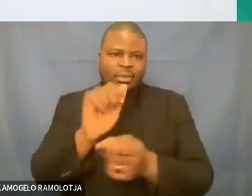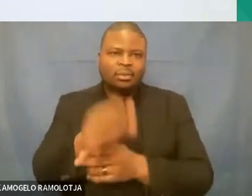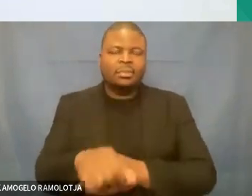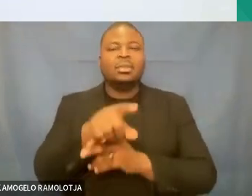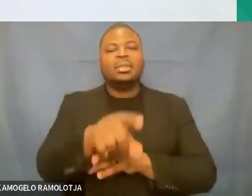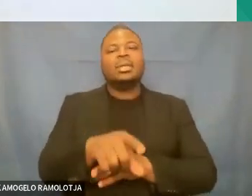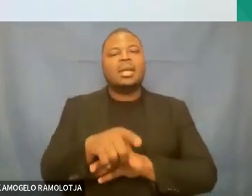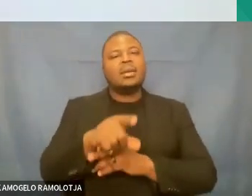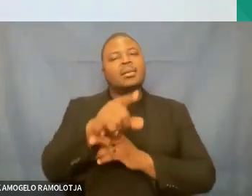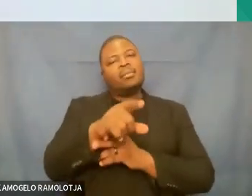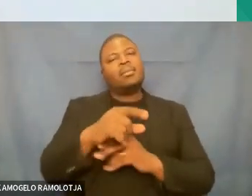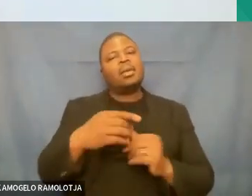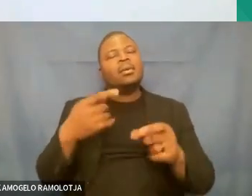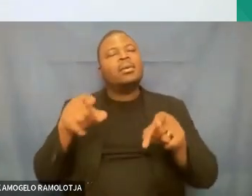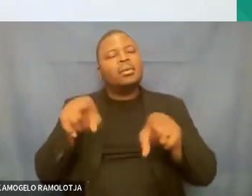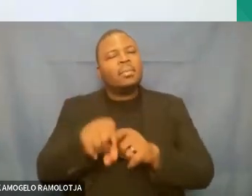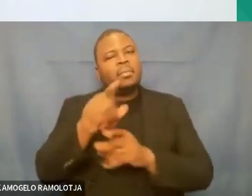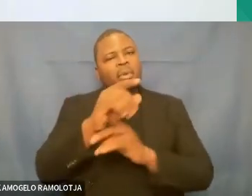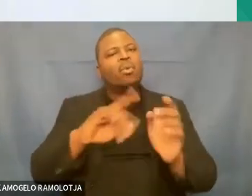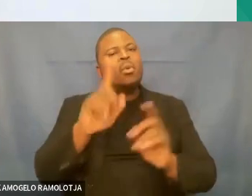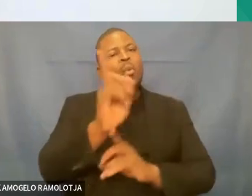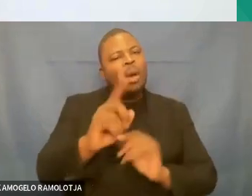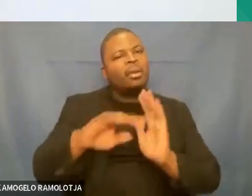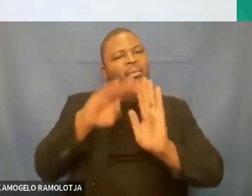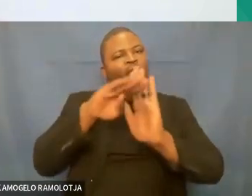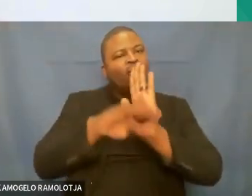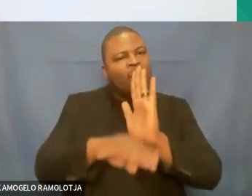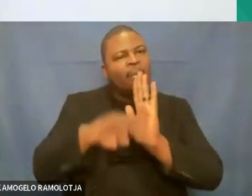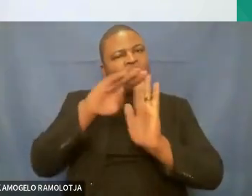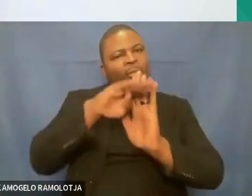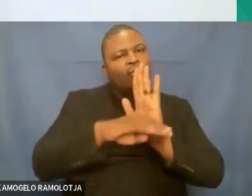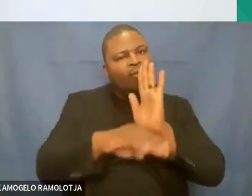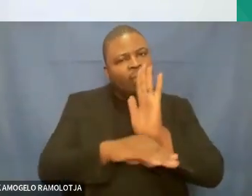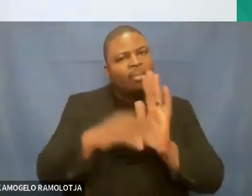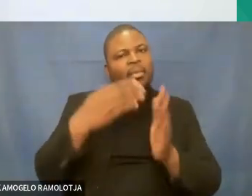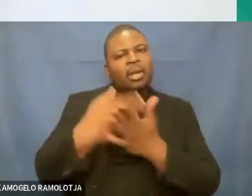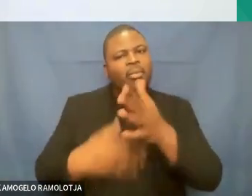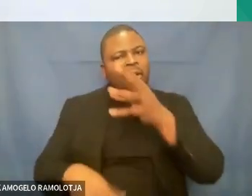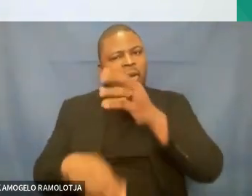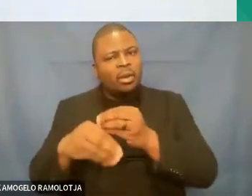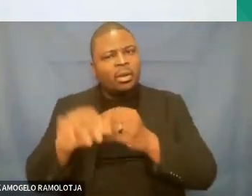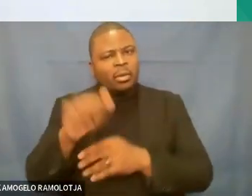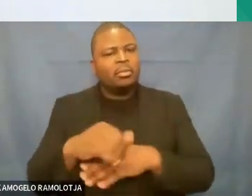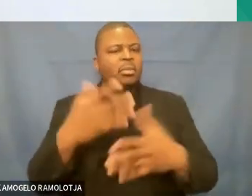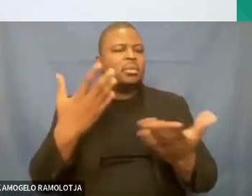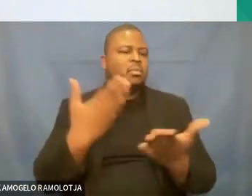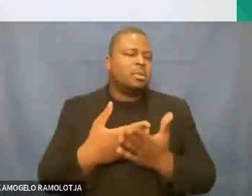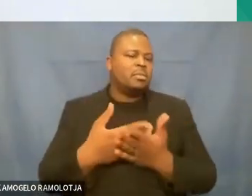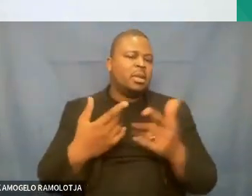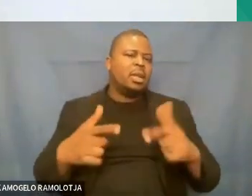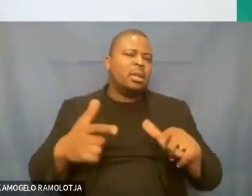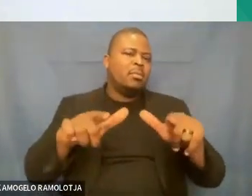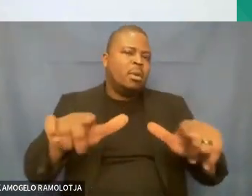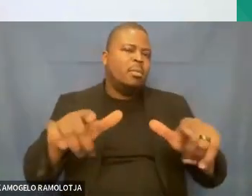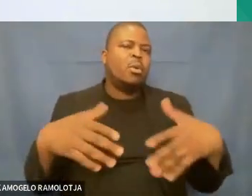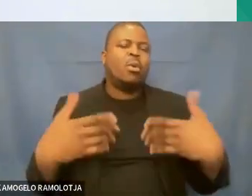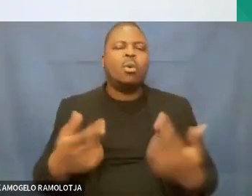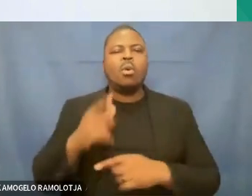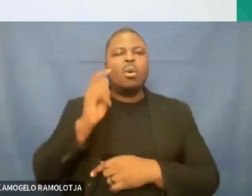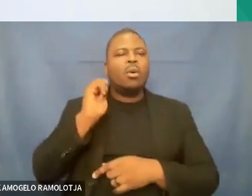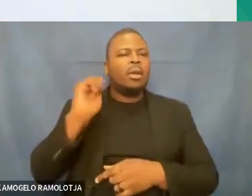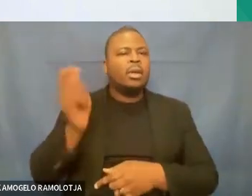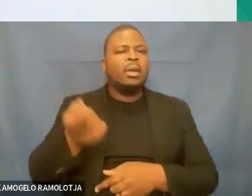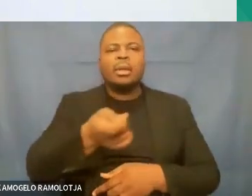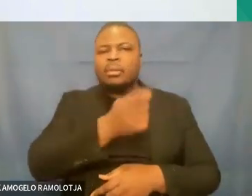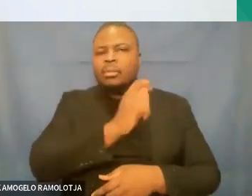are the programmatic and policy gaps that you are seeing in your areas, whether it be in Limpopo, whether it be in Kenya, whether it